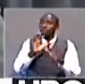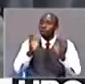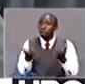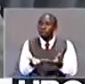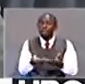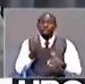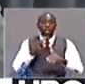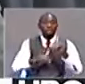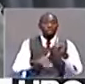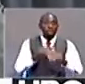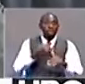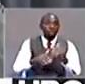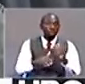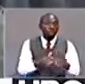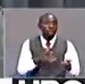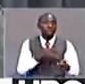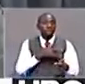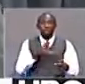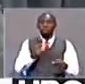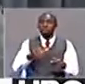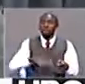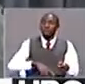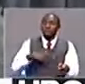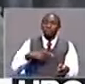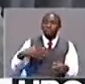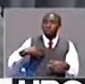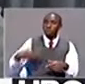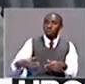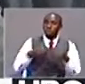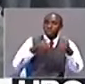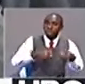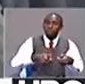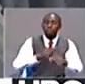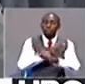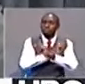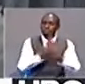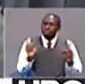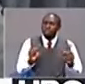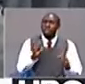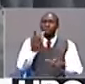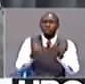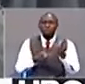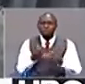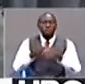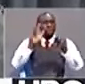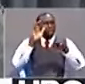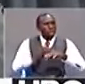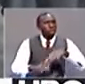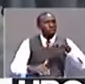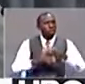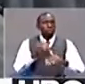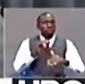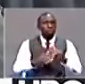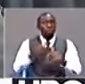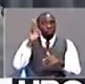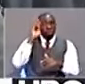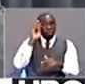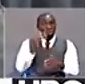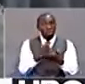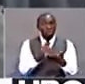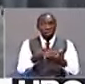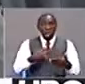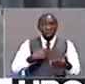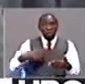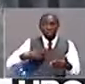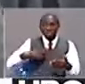own life. He did not build wealth for himself. People will not remember you for the money you left in the bank. They